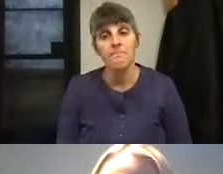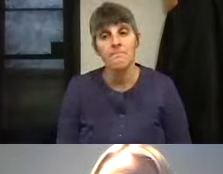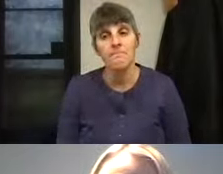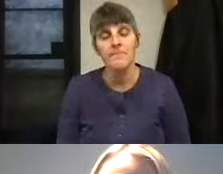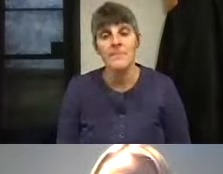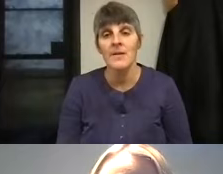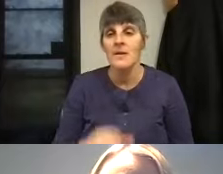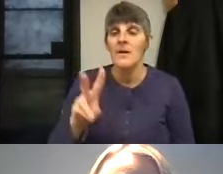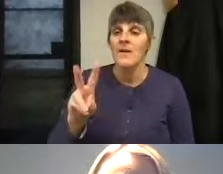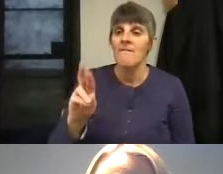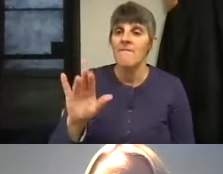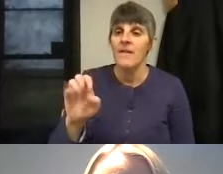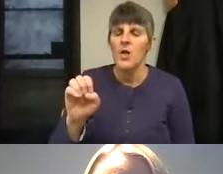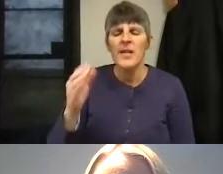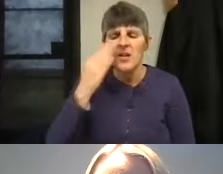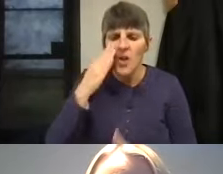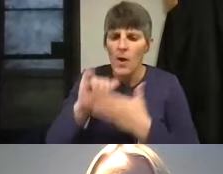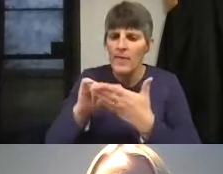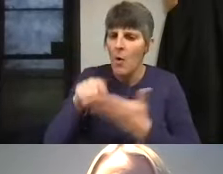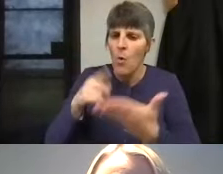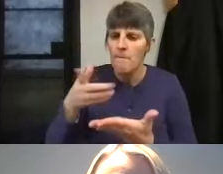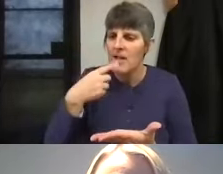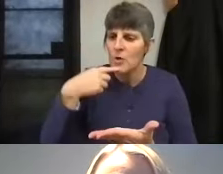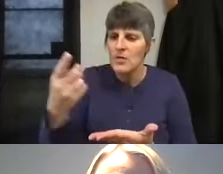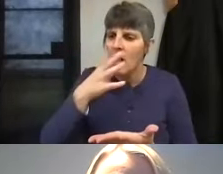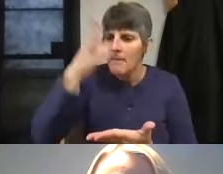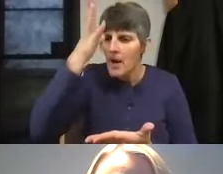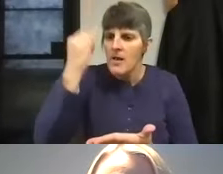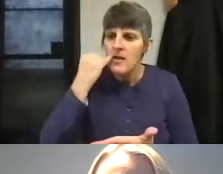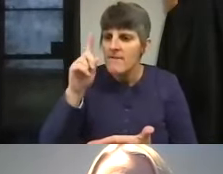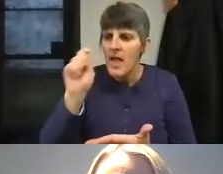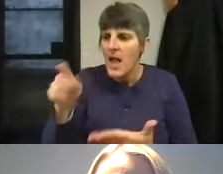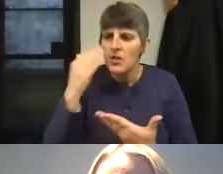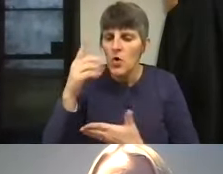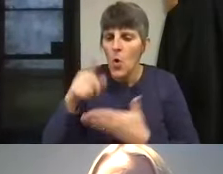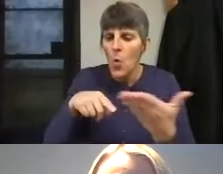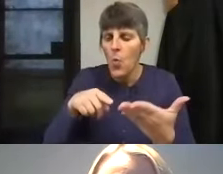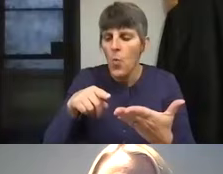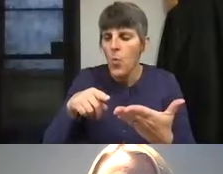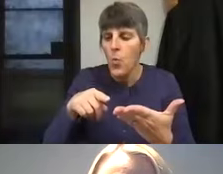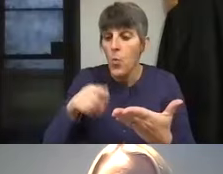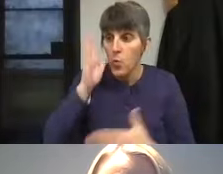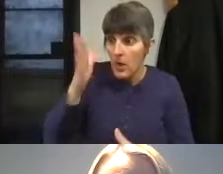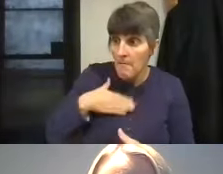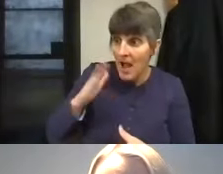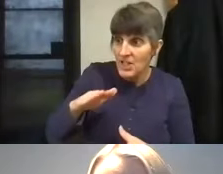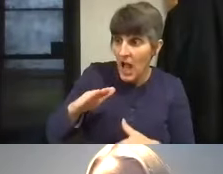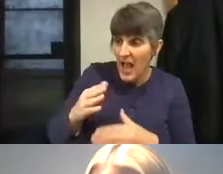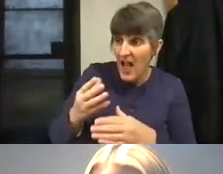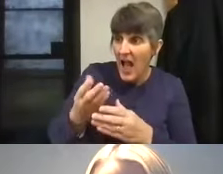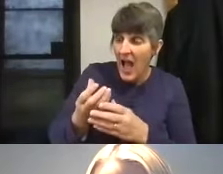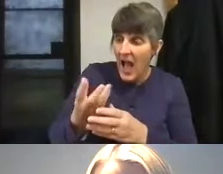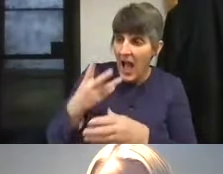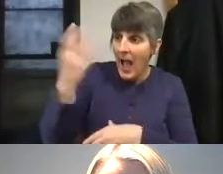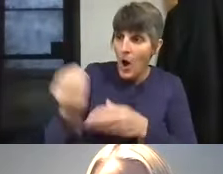Yeah, and knowing that, what might you say to a parent if they ask, what are will my child grow out of their